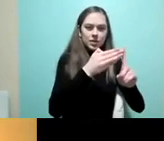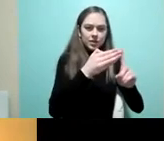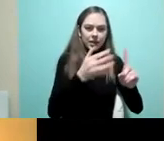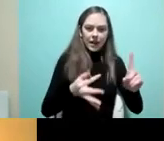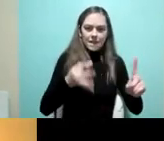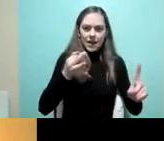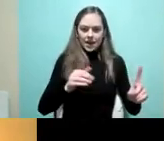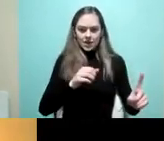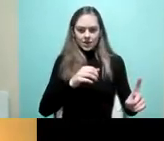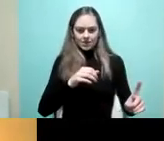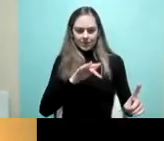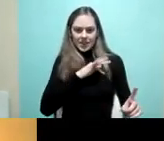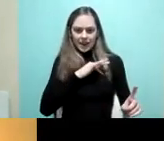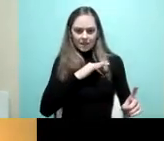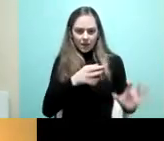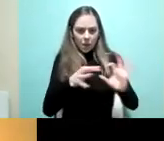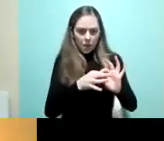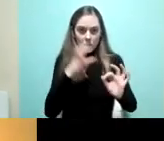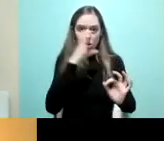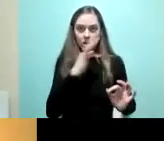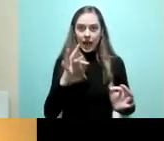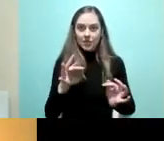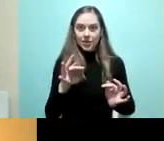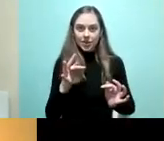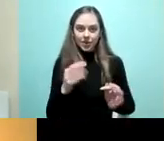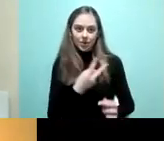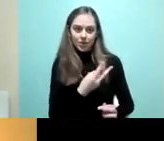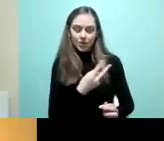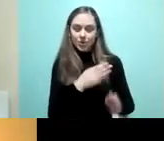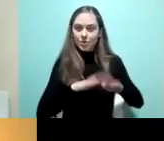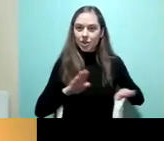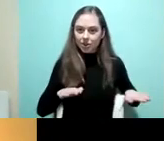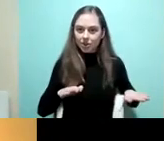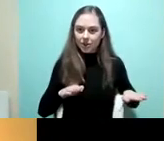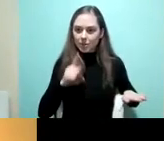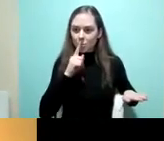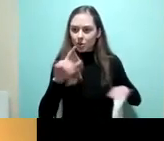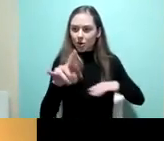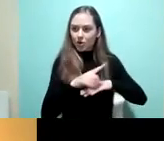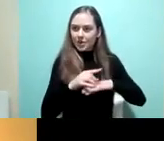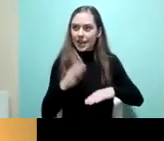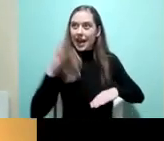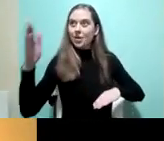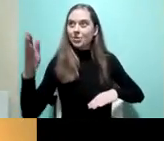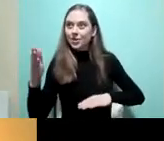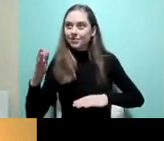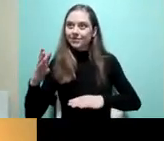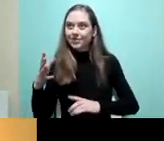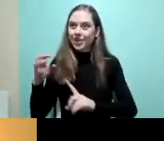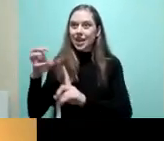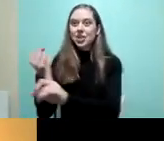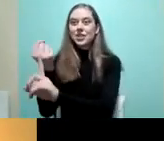at home minding 2 girls, while her husband was off chasing his goals and